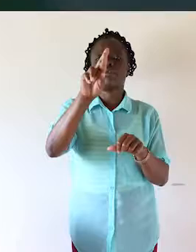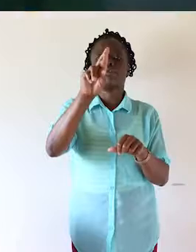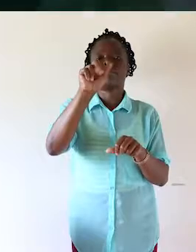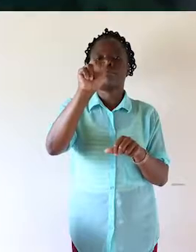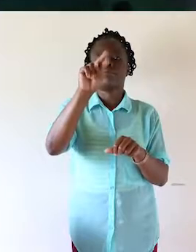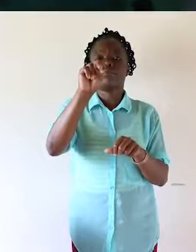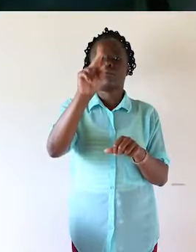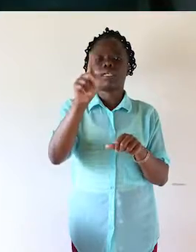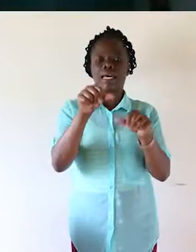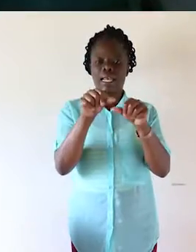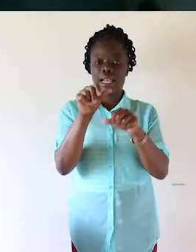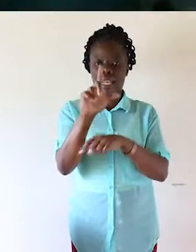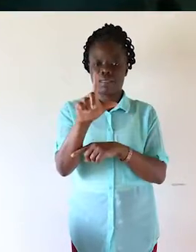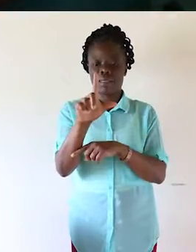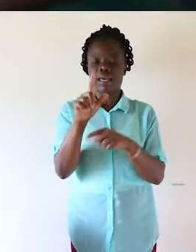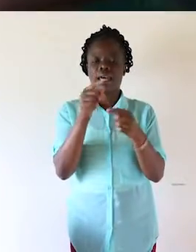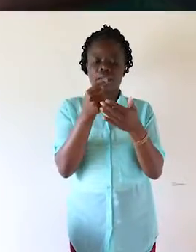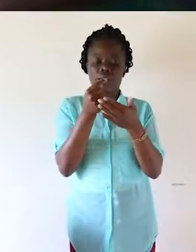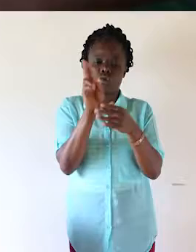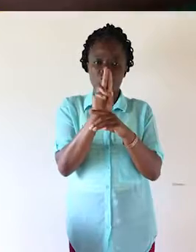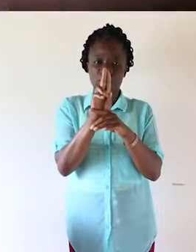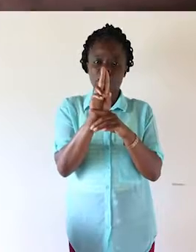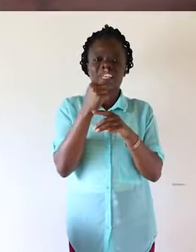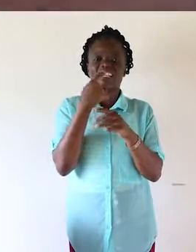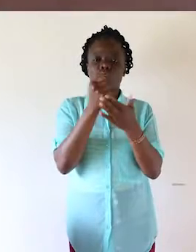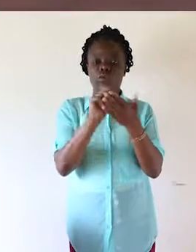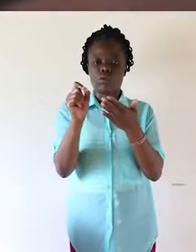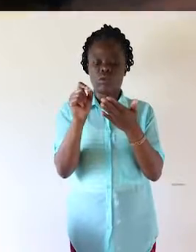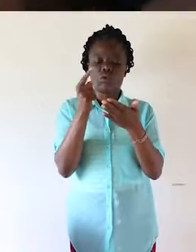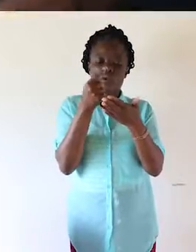and put a mark using a piece of chalk.